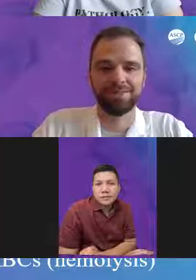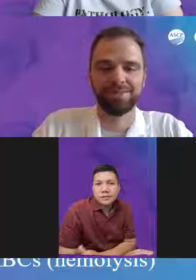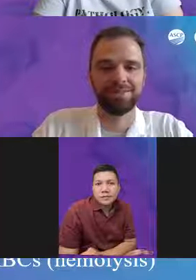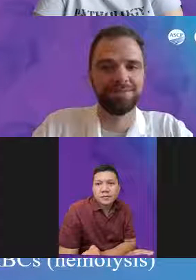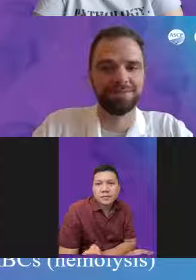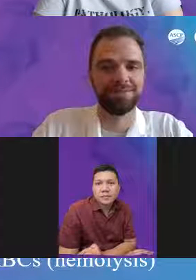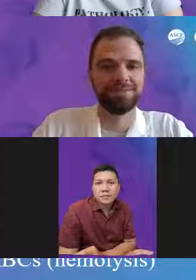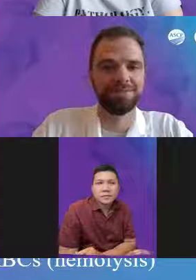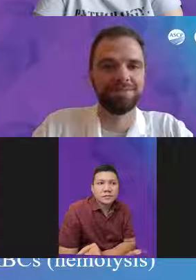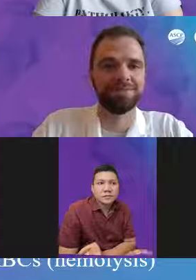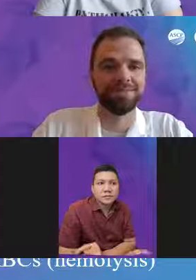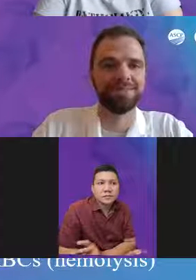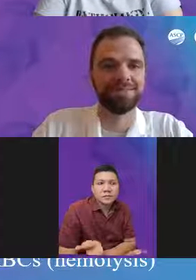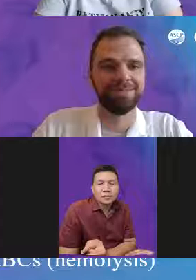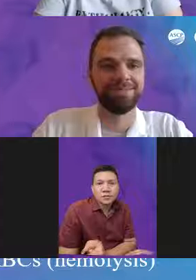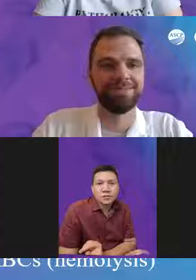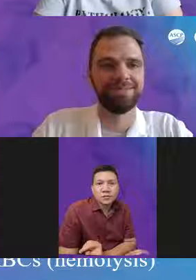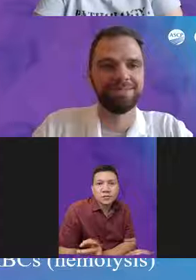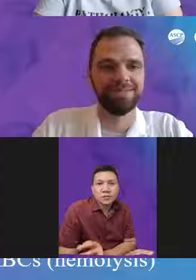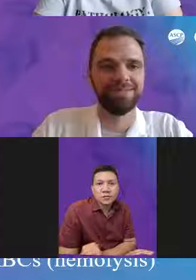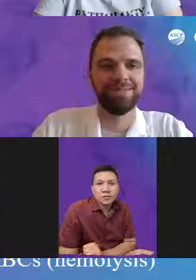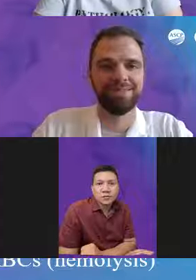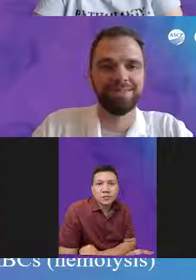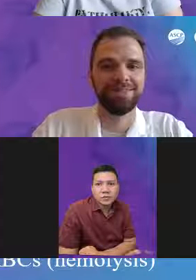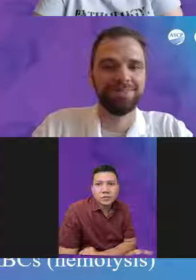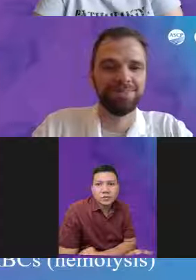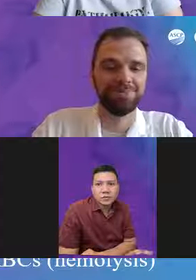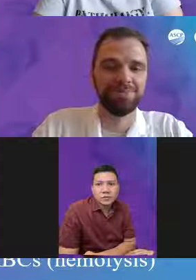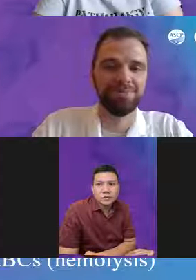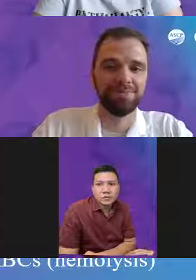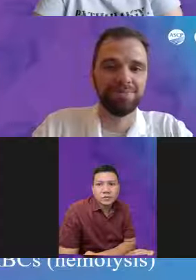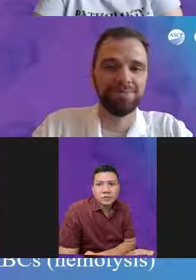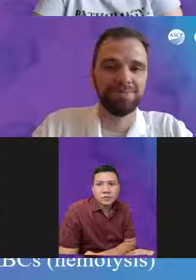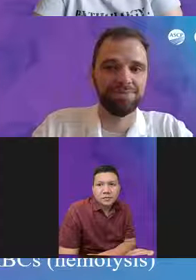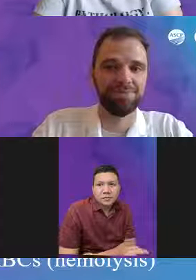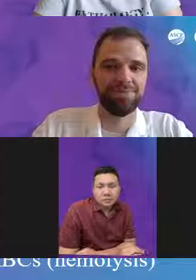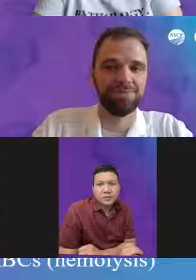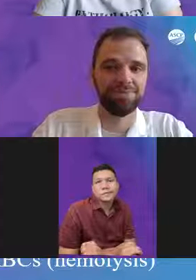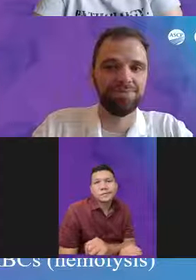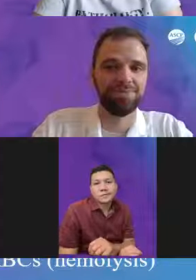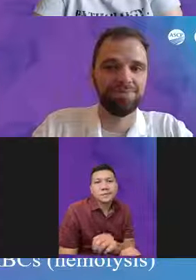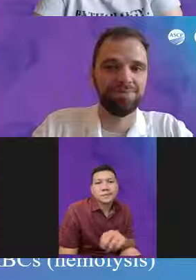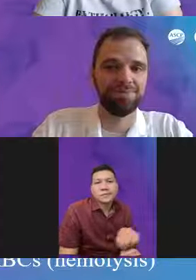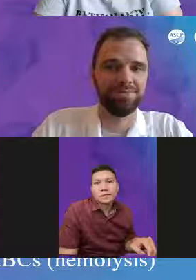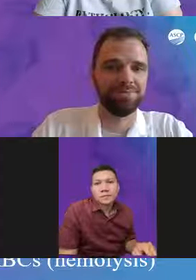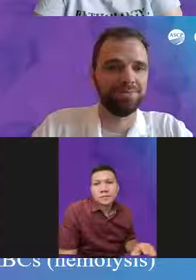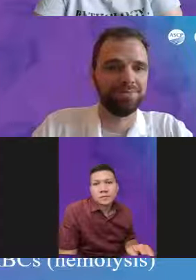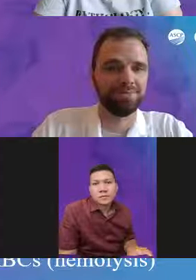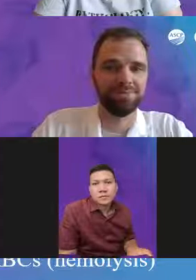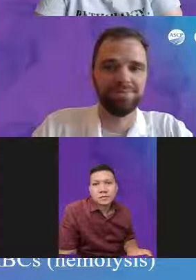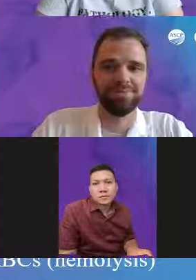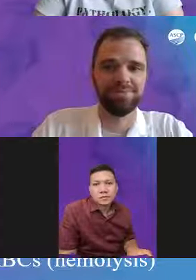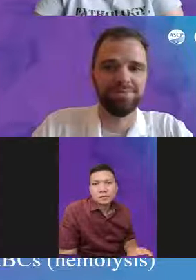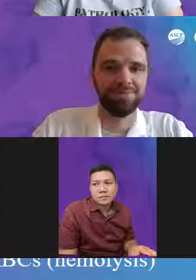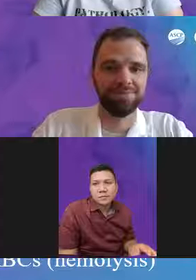do see increased destruction of RBCs, we do call it a hemolytic anemia. And there are reasons for that